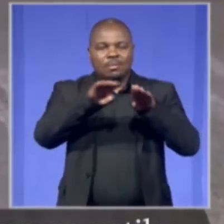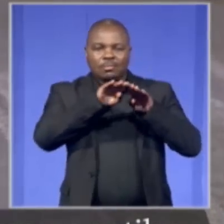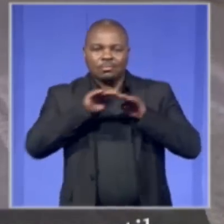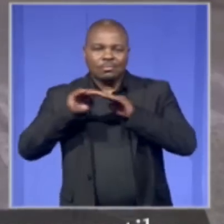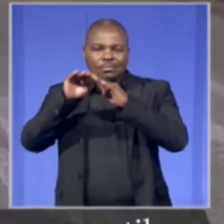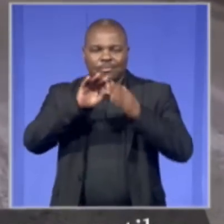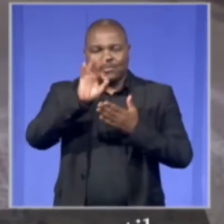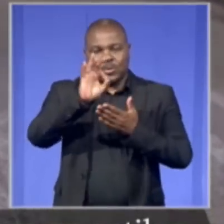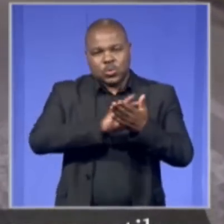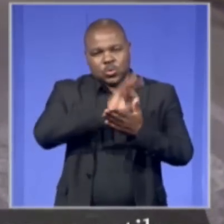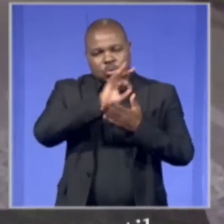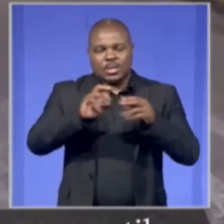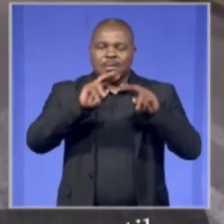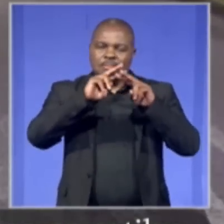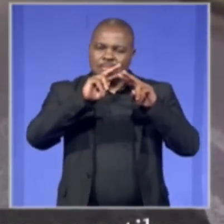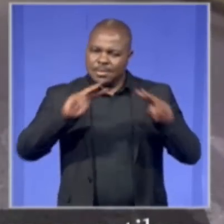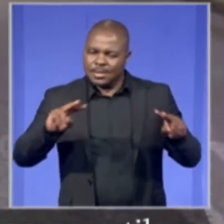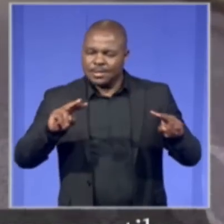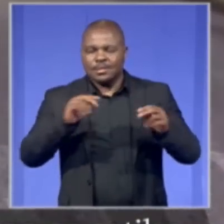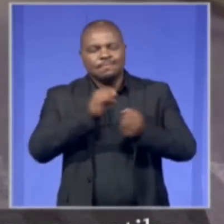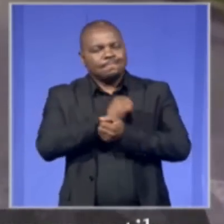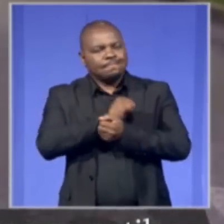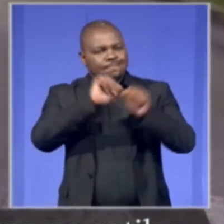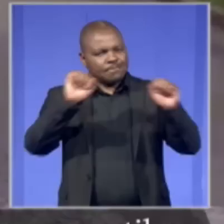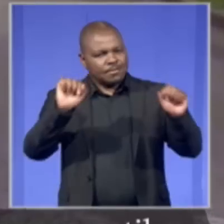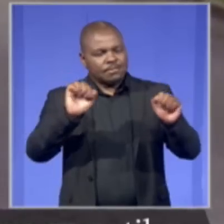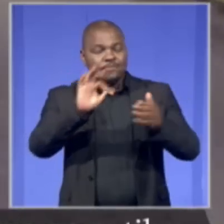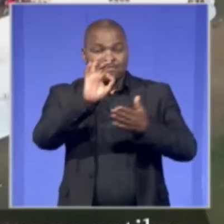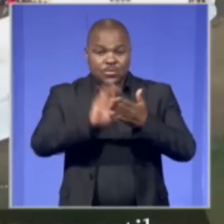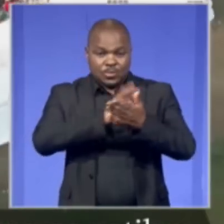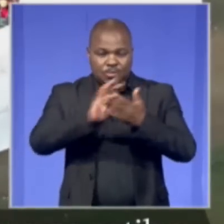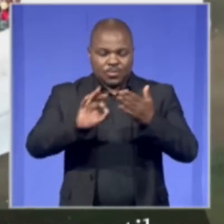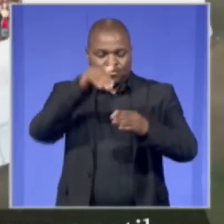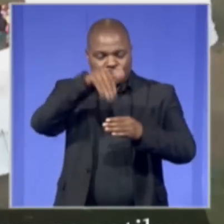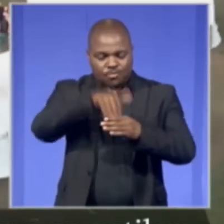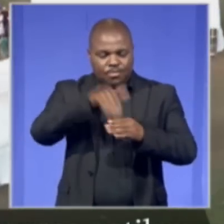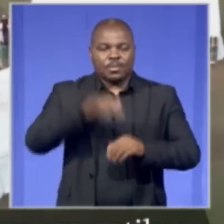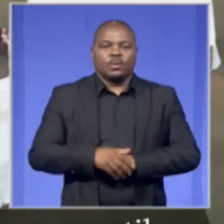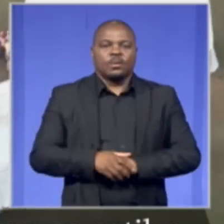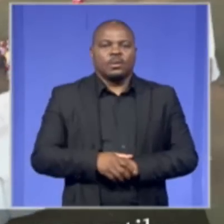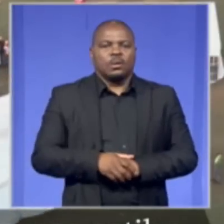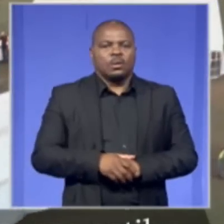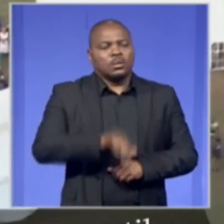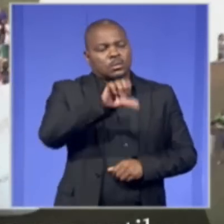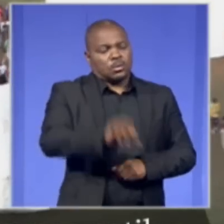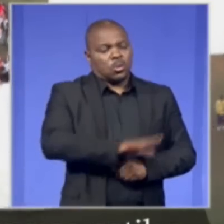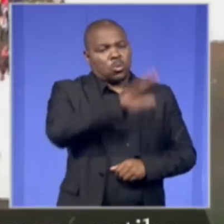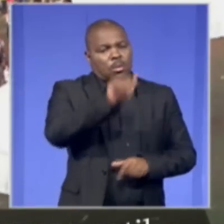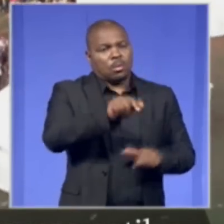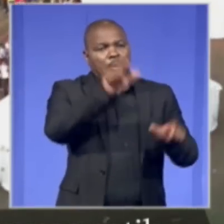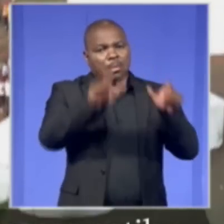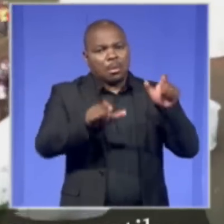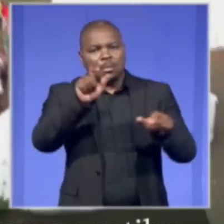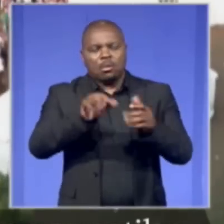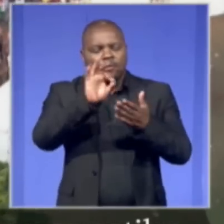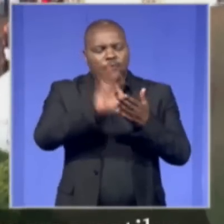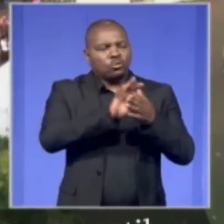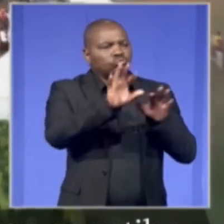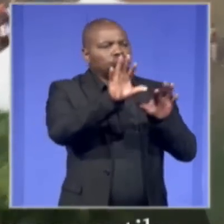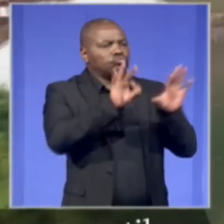elections peacefully and freely. As the people of South Africa voted for the representatives of their